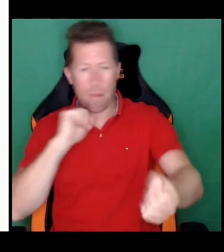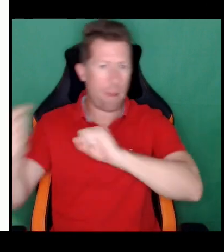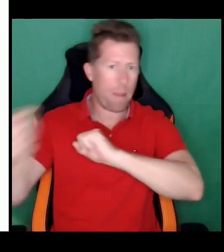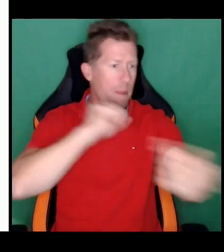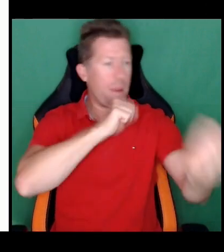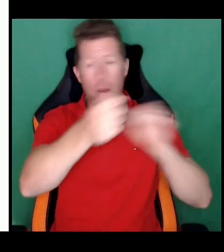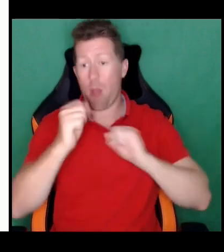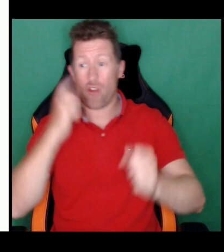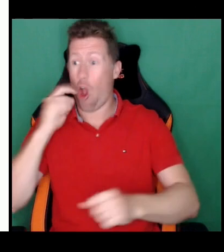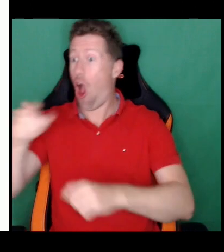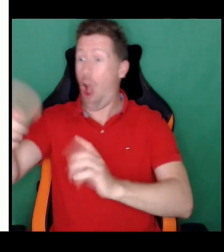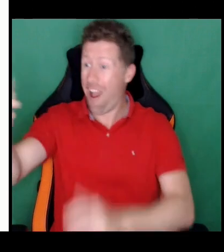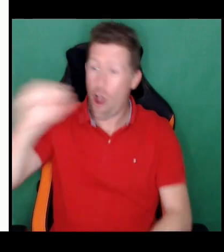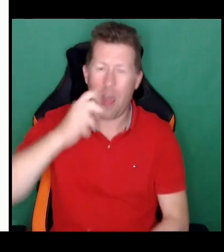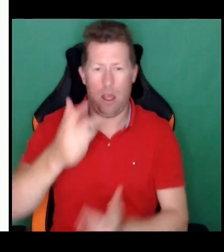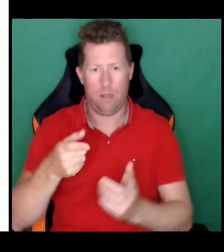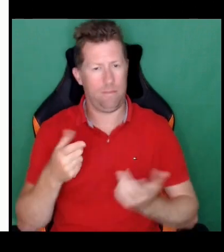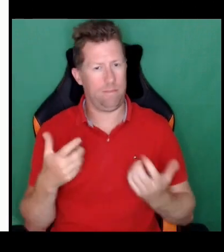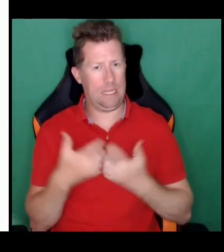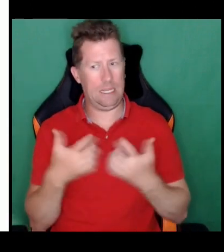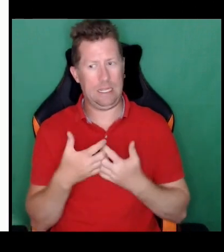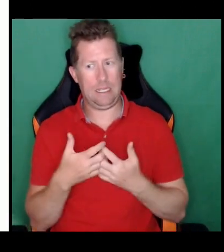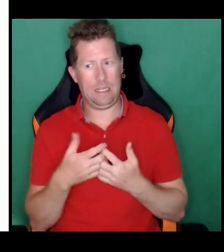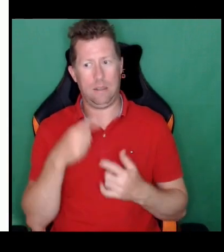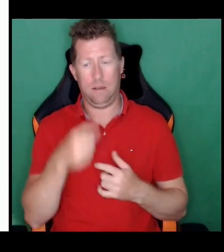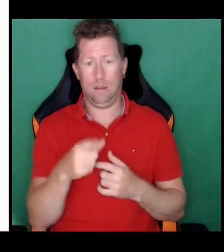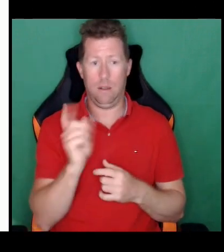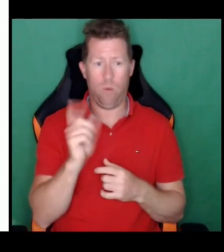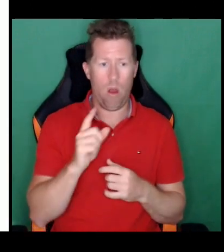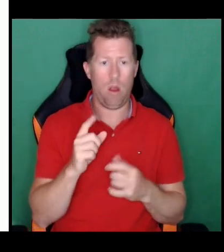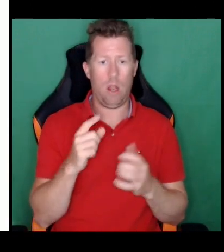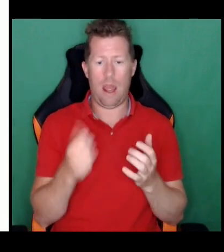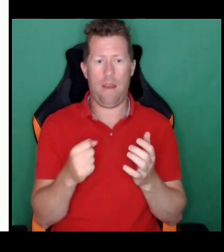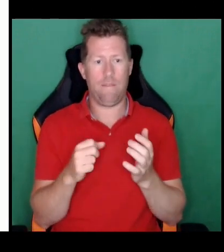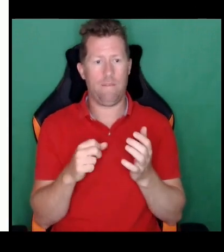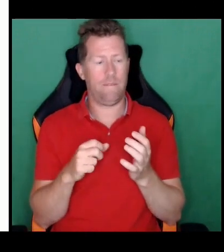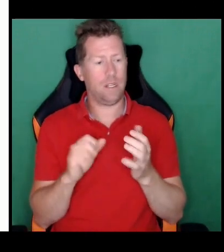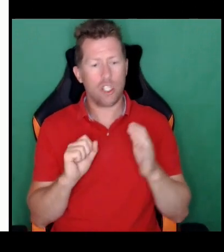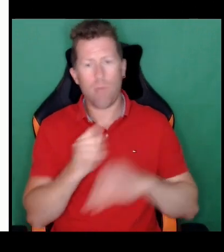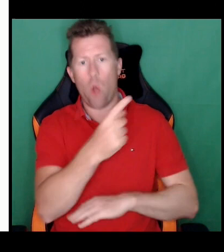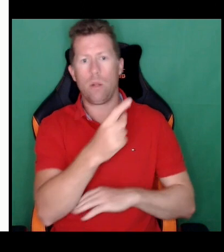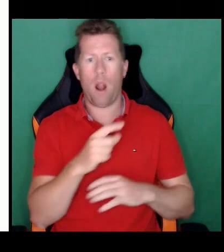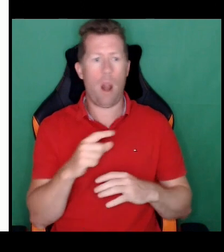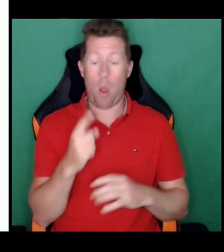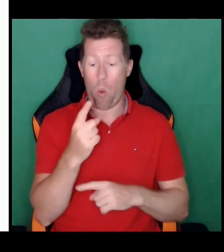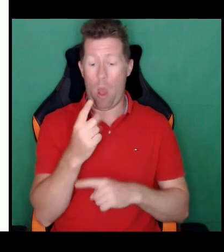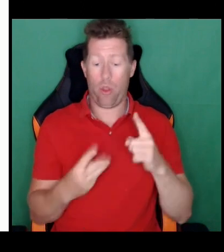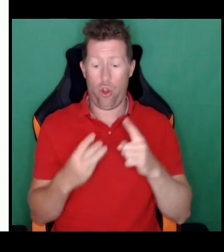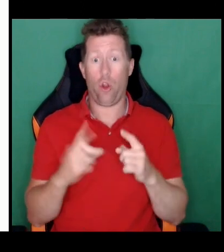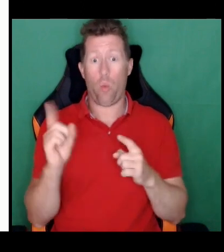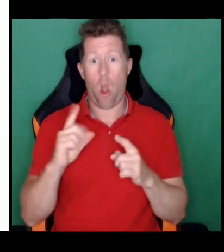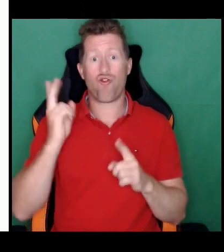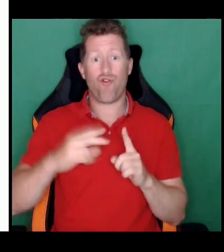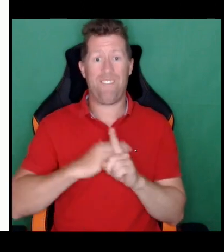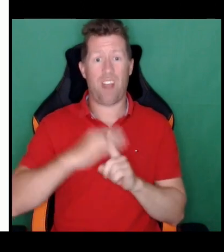others' vapes. The majority are using dispos or disposables, but a third are now starting to use refillables as